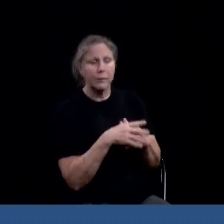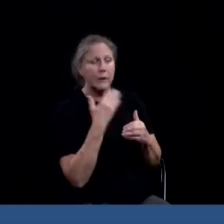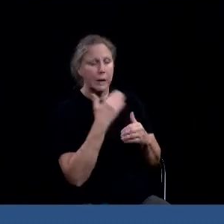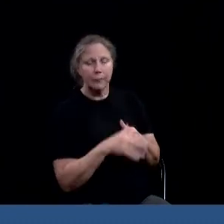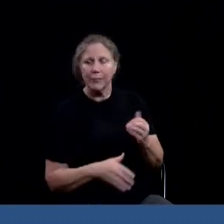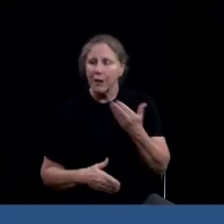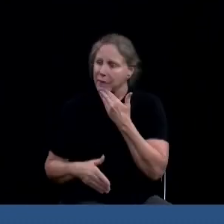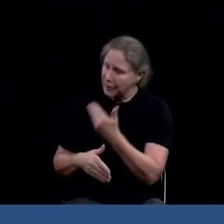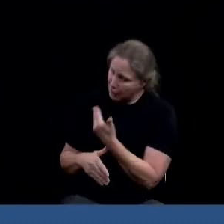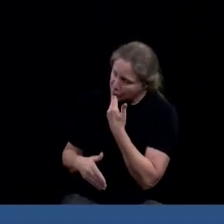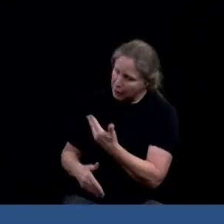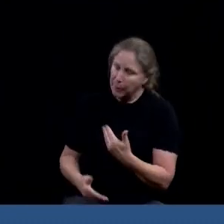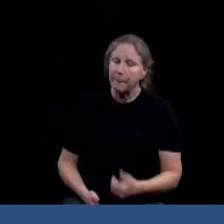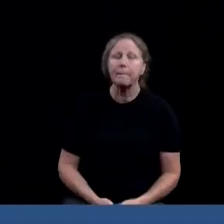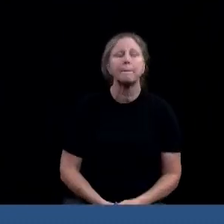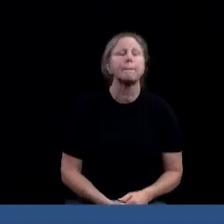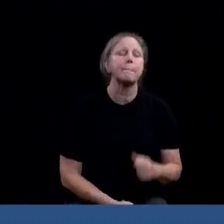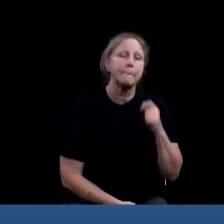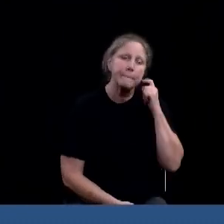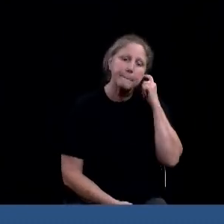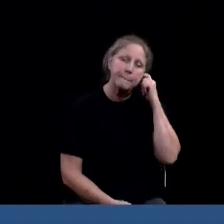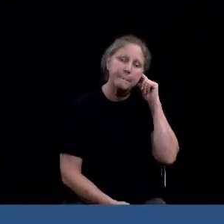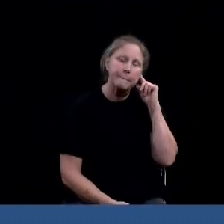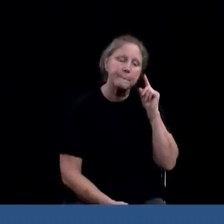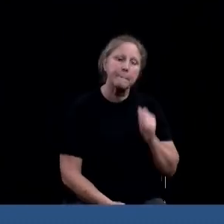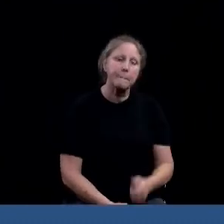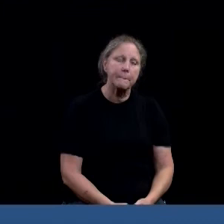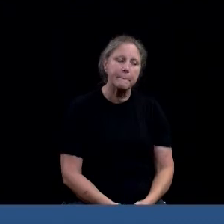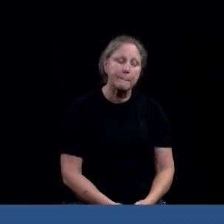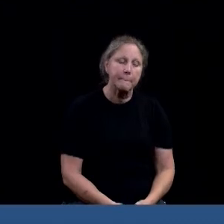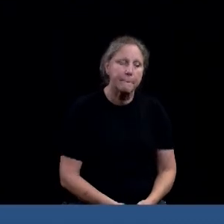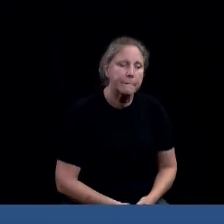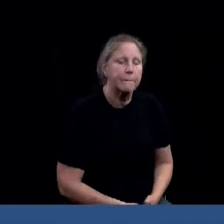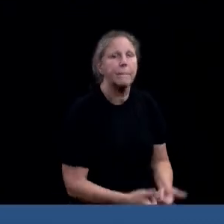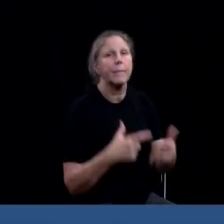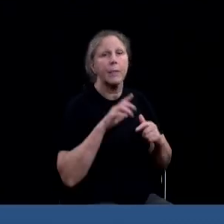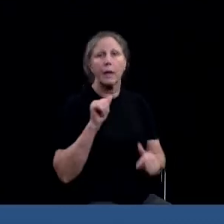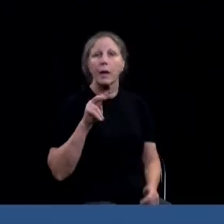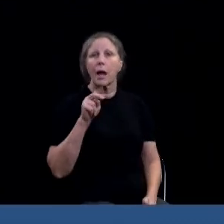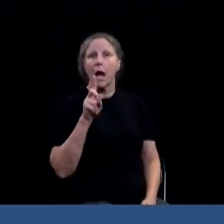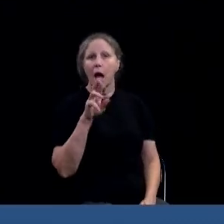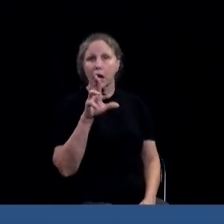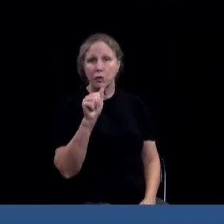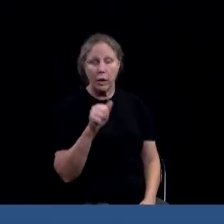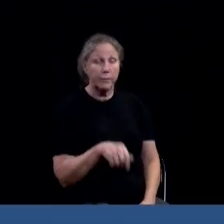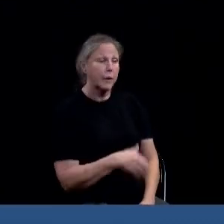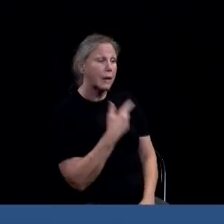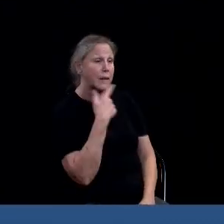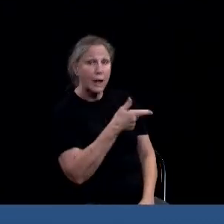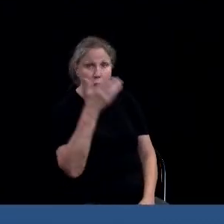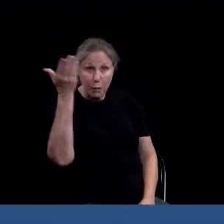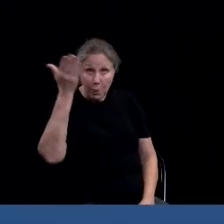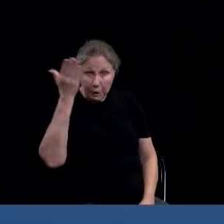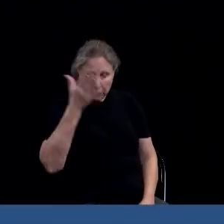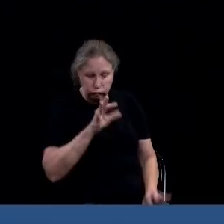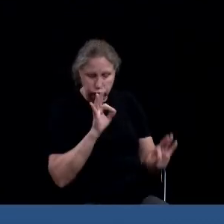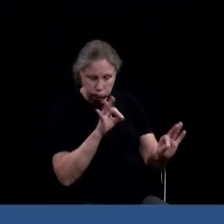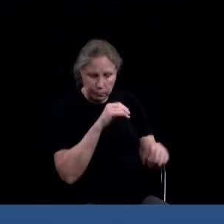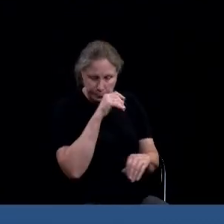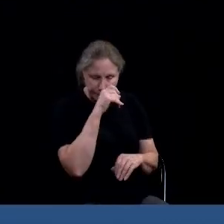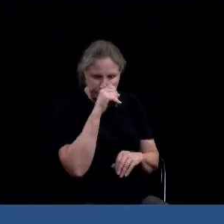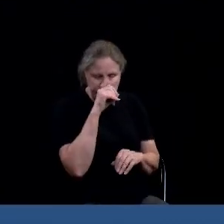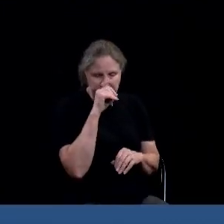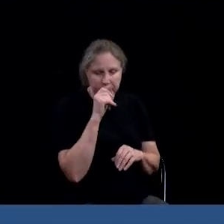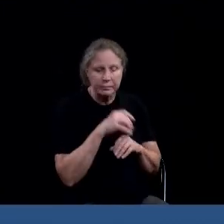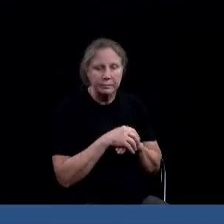you. Thanks, Millette. I appreciate this presentation. It does our hearts good to